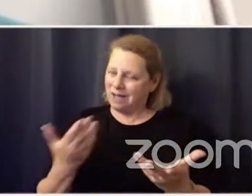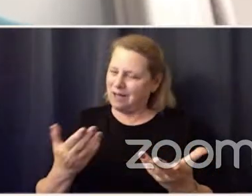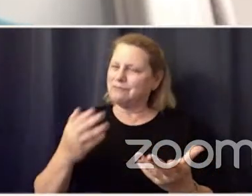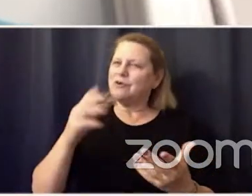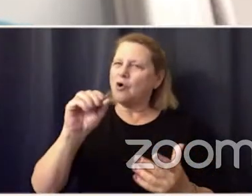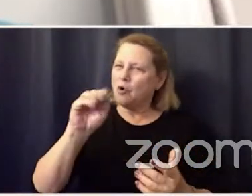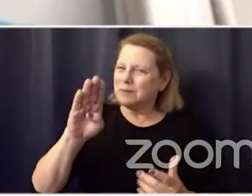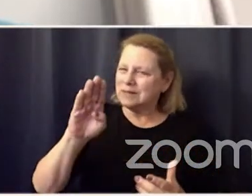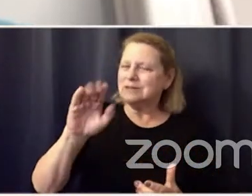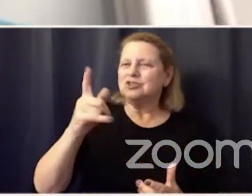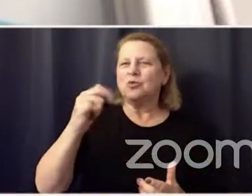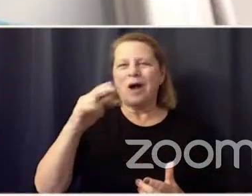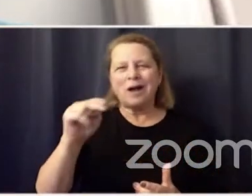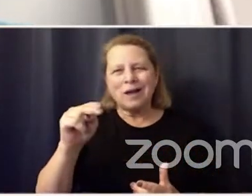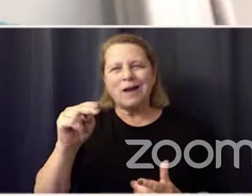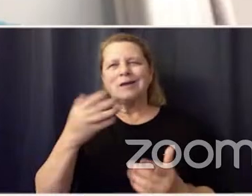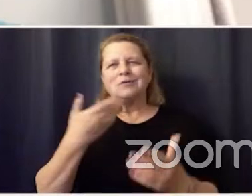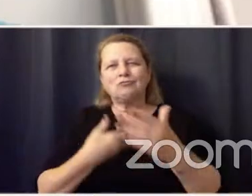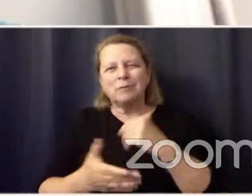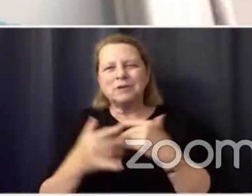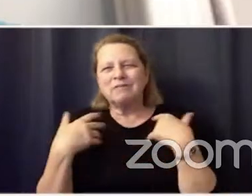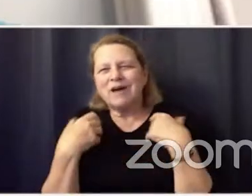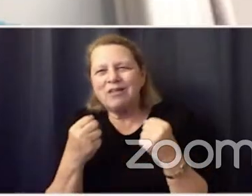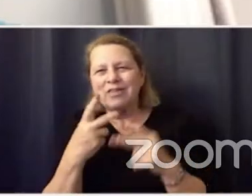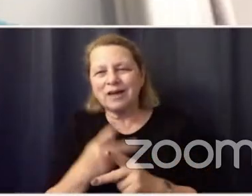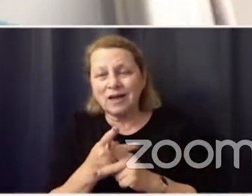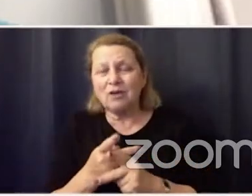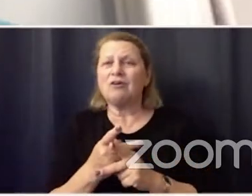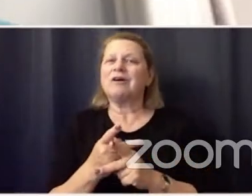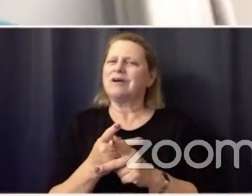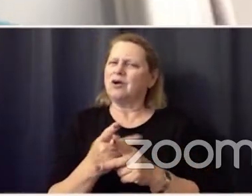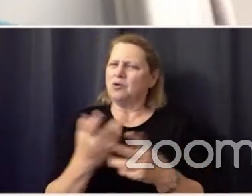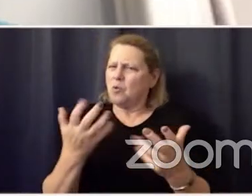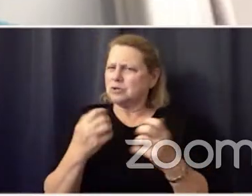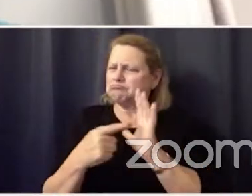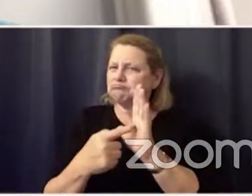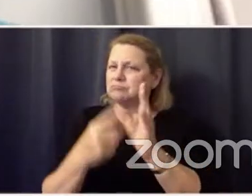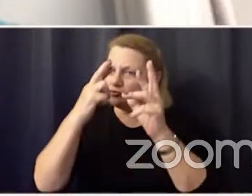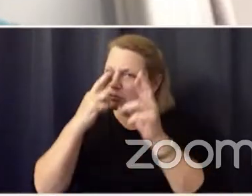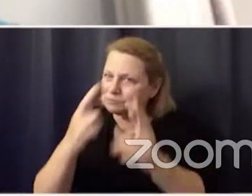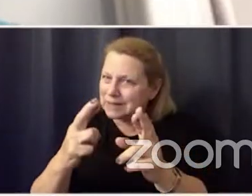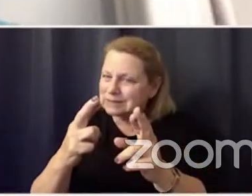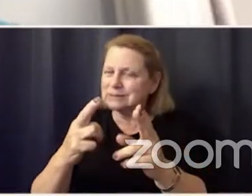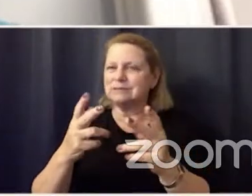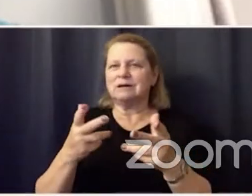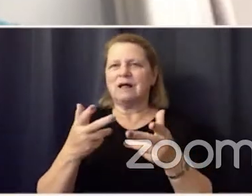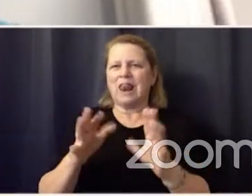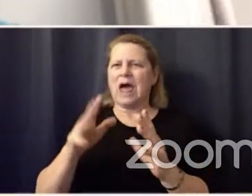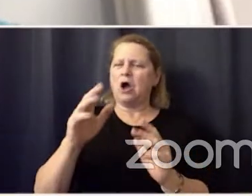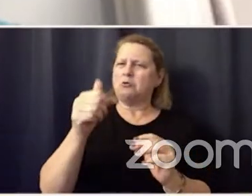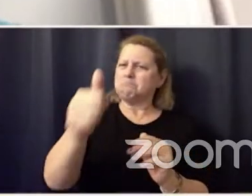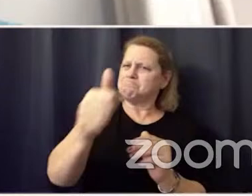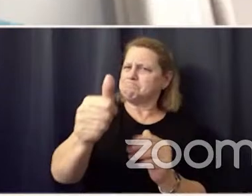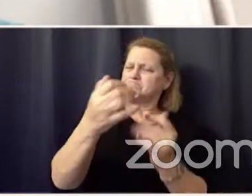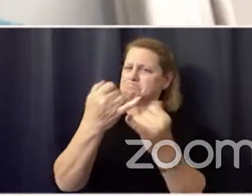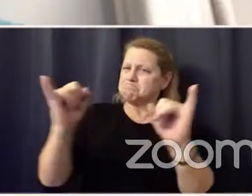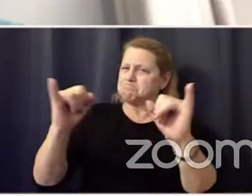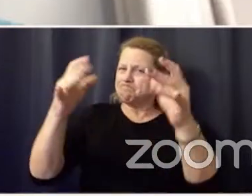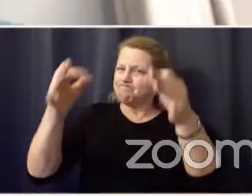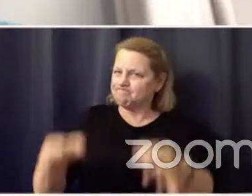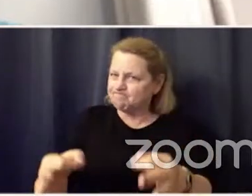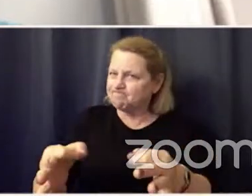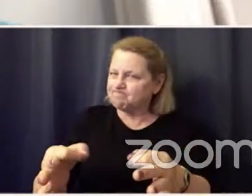and reproductive health care in a way that is respectful, in a way that restores patient agency and